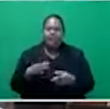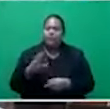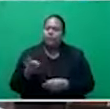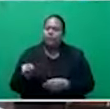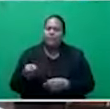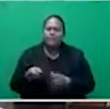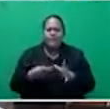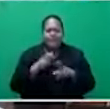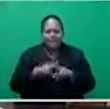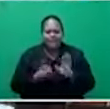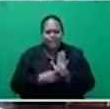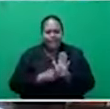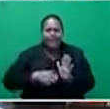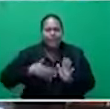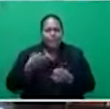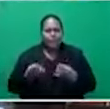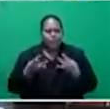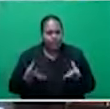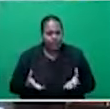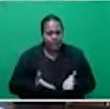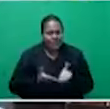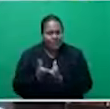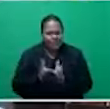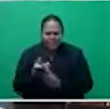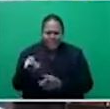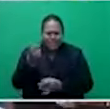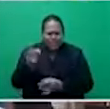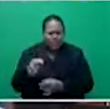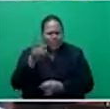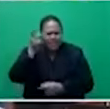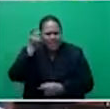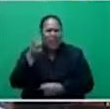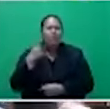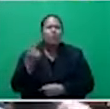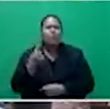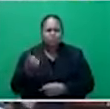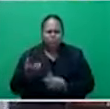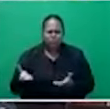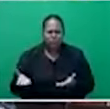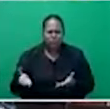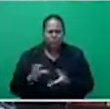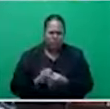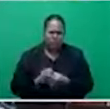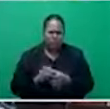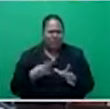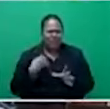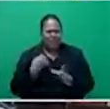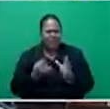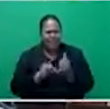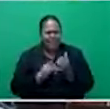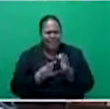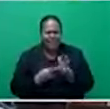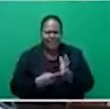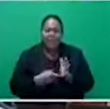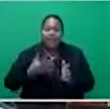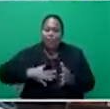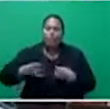don't really care who owns the assets. They want to provide the service and make money from providing the service. You see, they don't understand